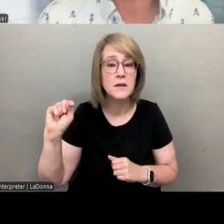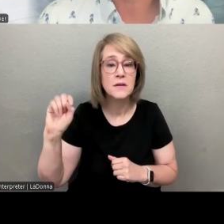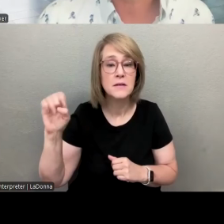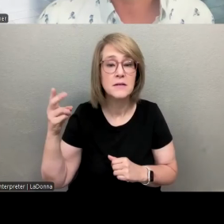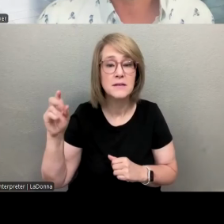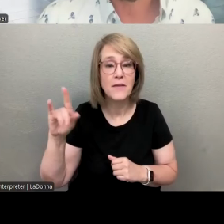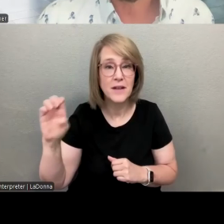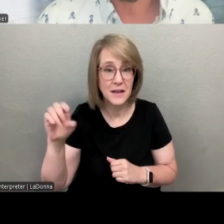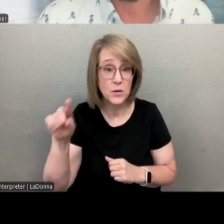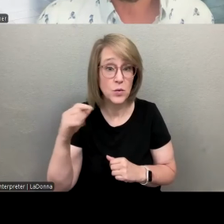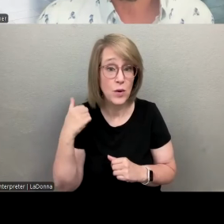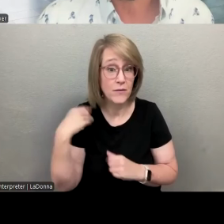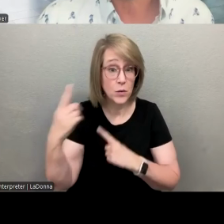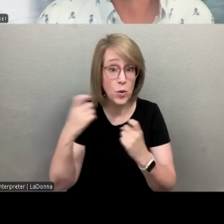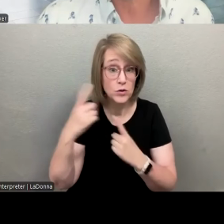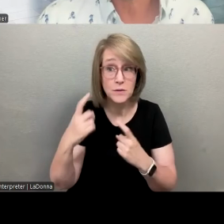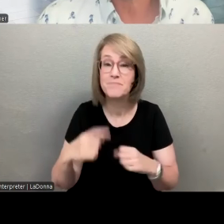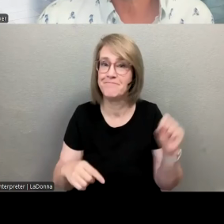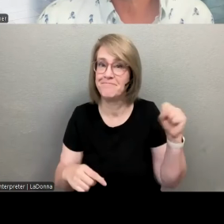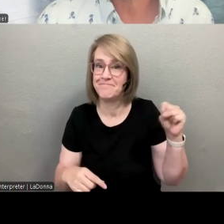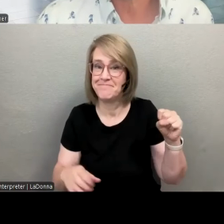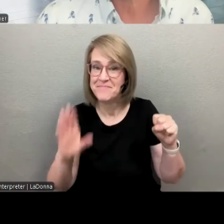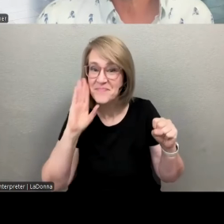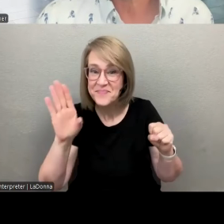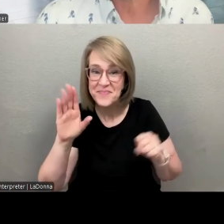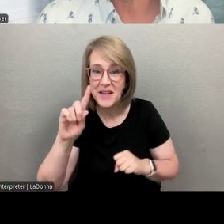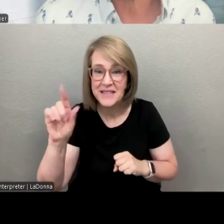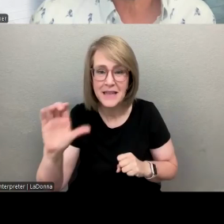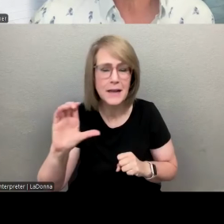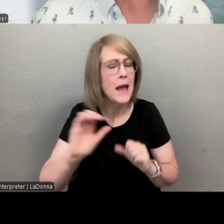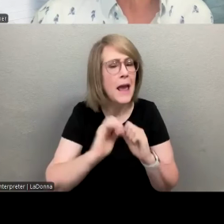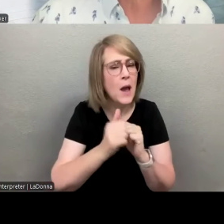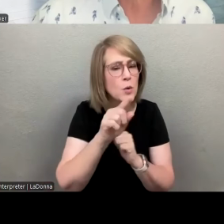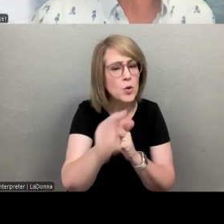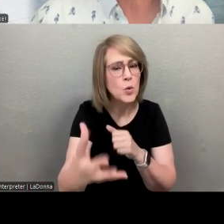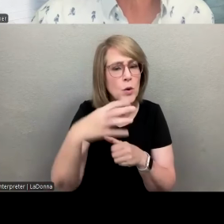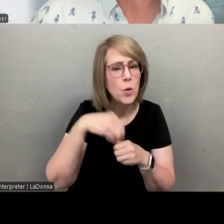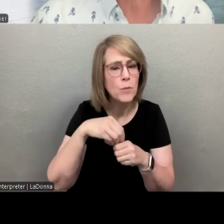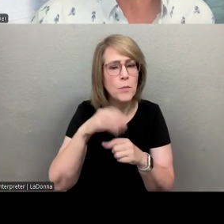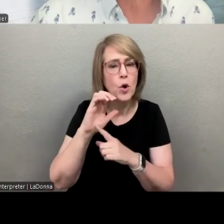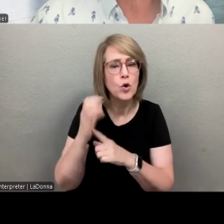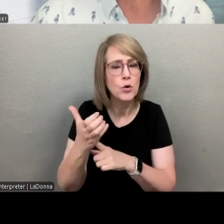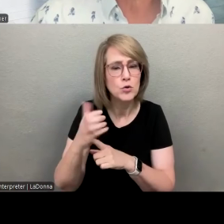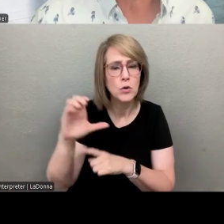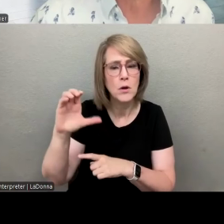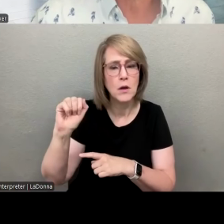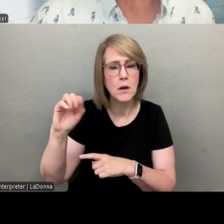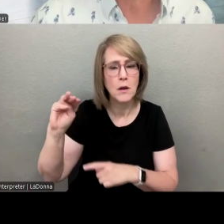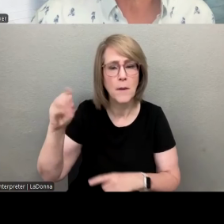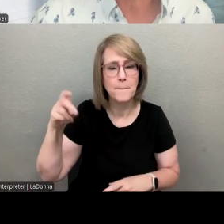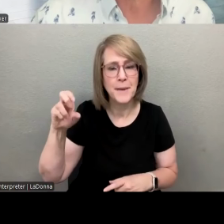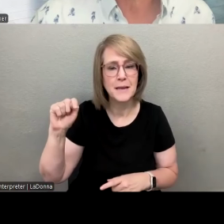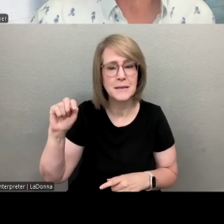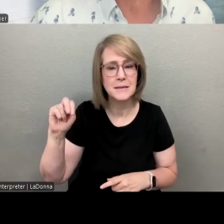Hi, Zach. So I wanted to see how you incorporate cultural competence, both on the AI side and on the training side.